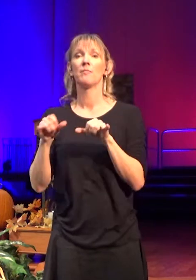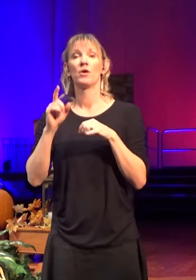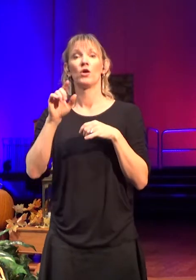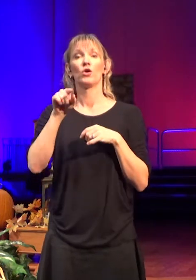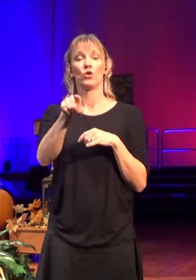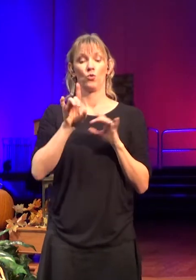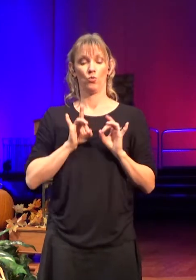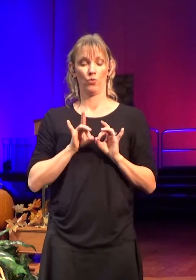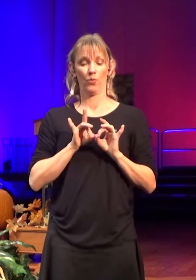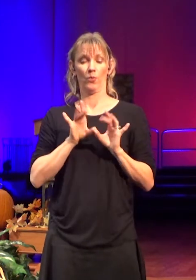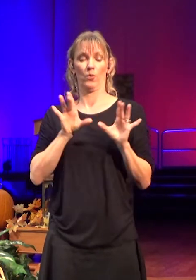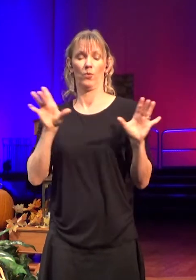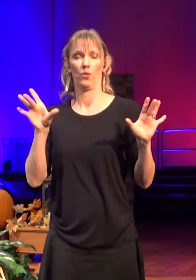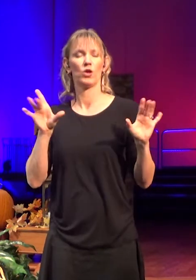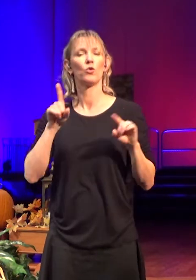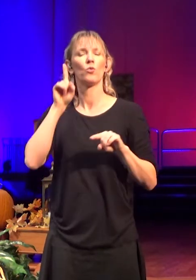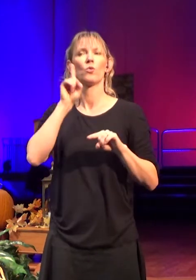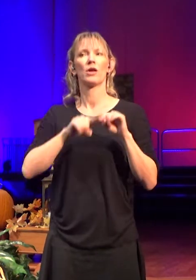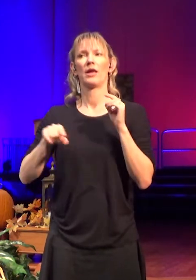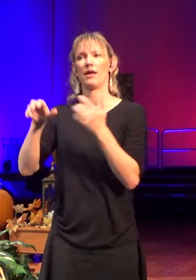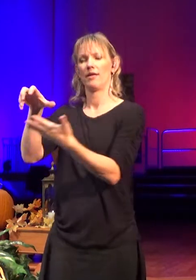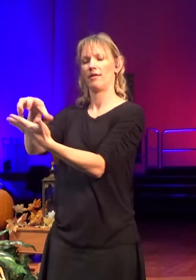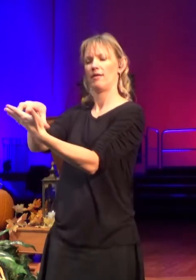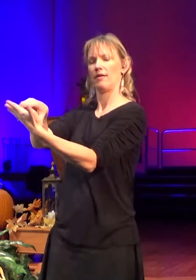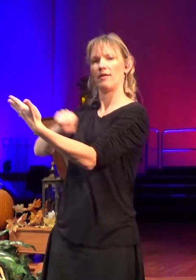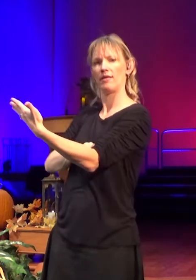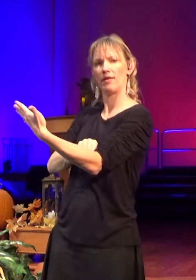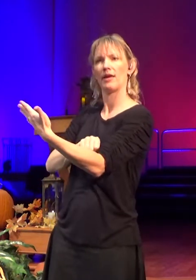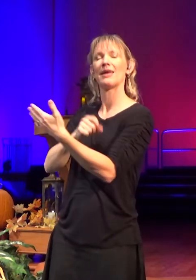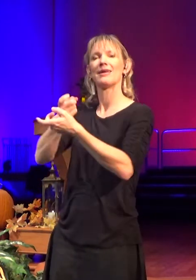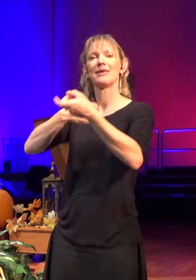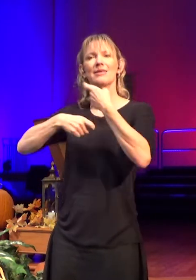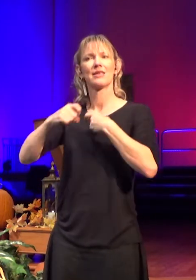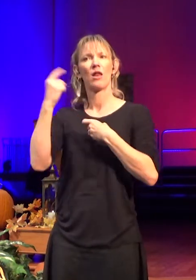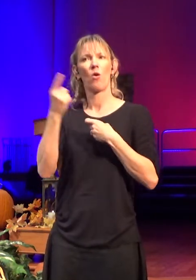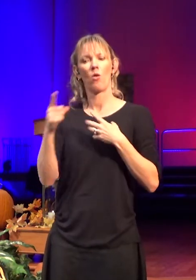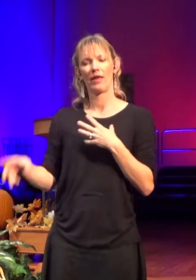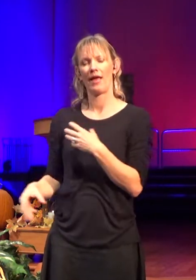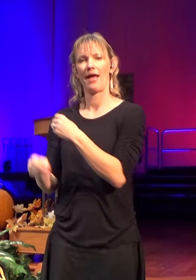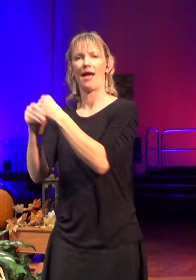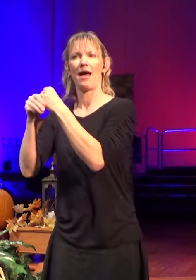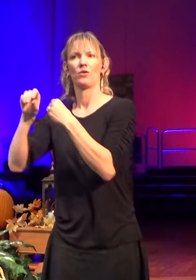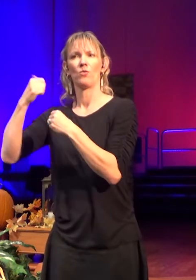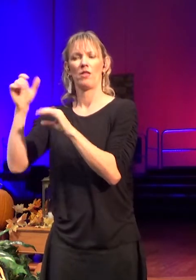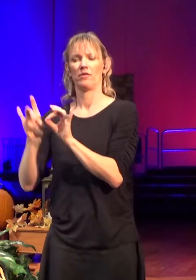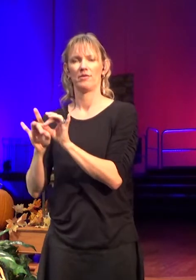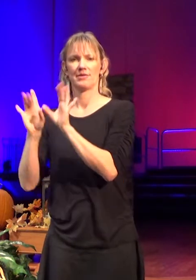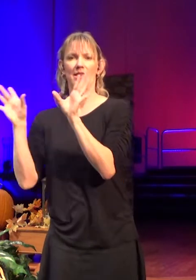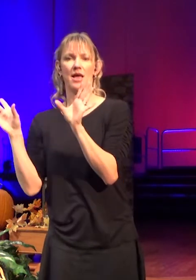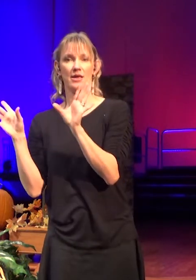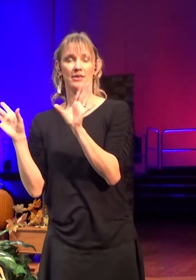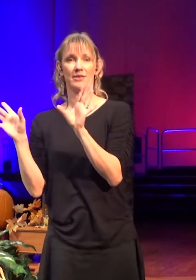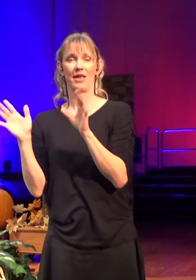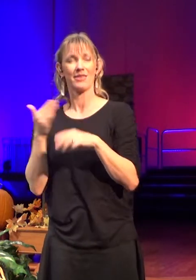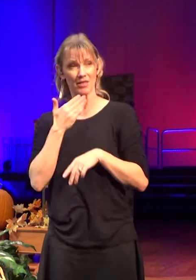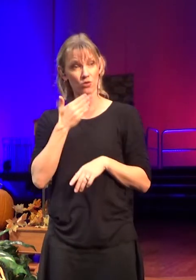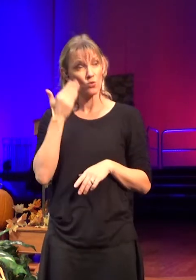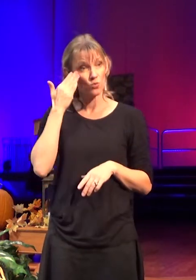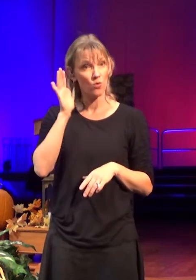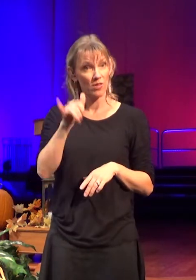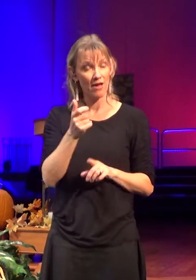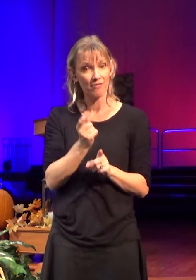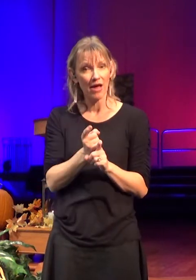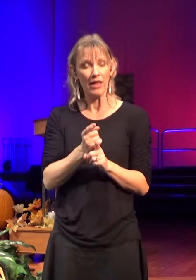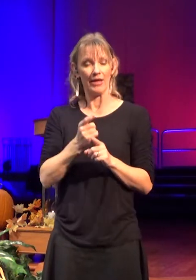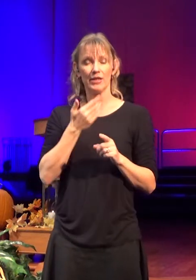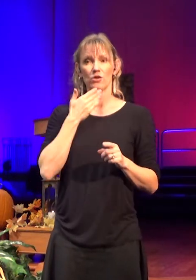the same way, when you shine your light, it can never take from, but only add to others. Isn't that good to